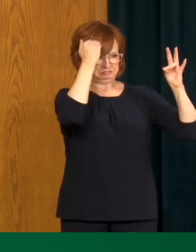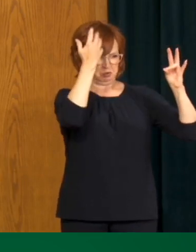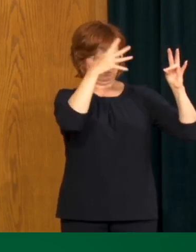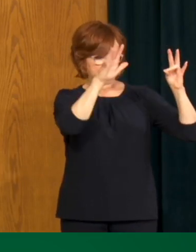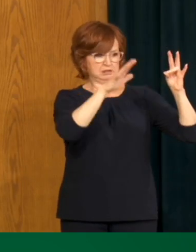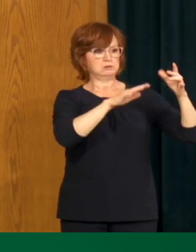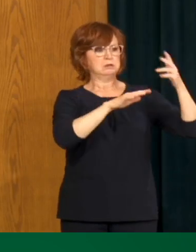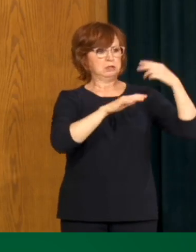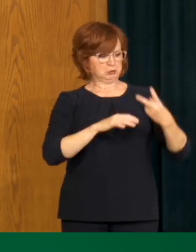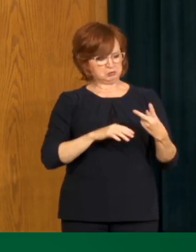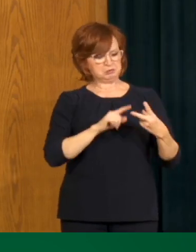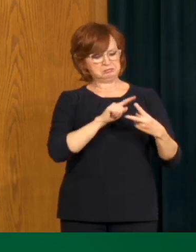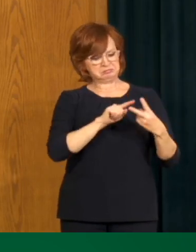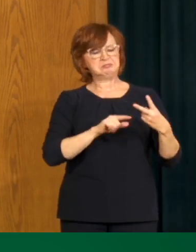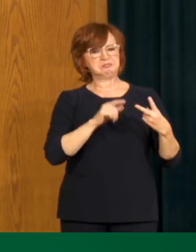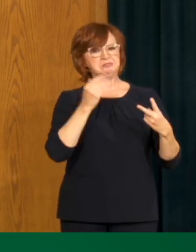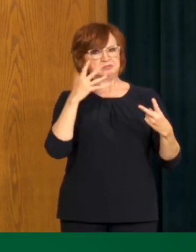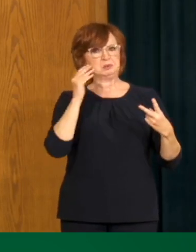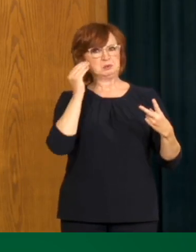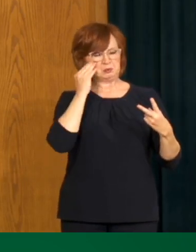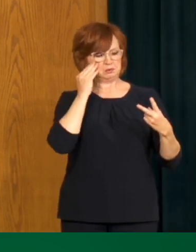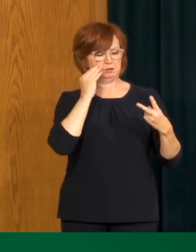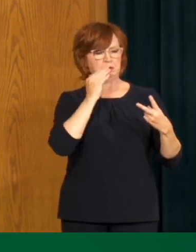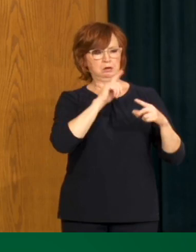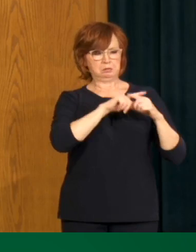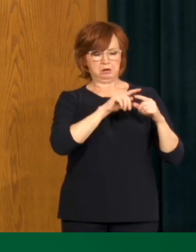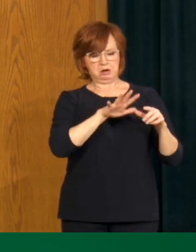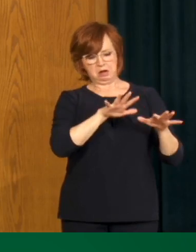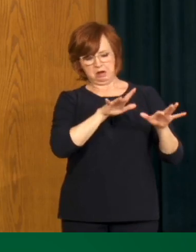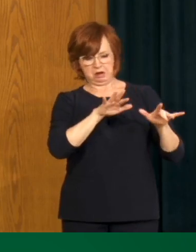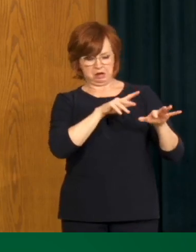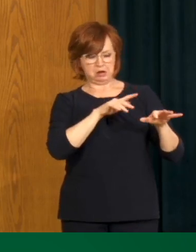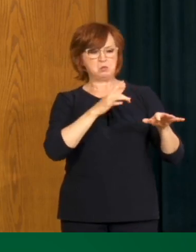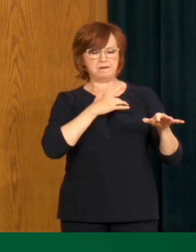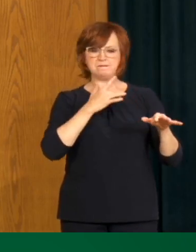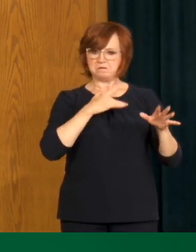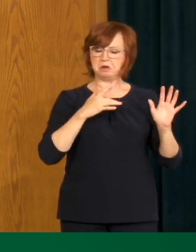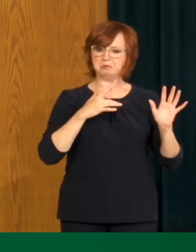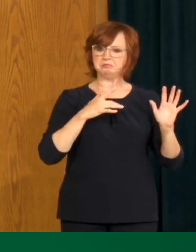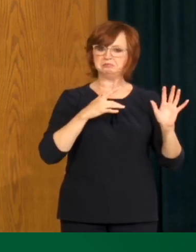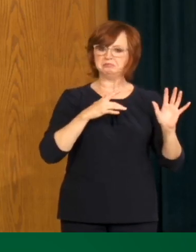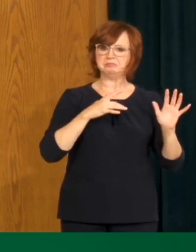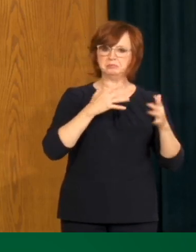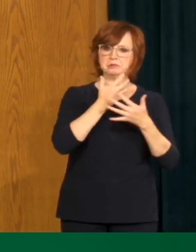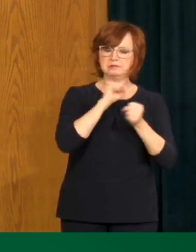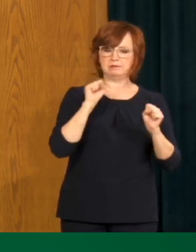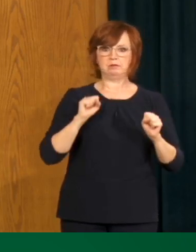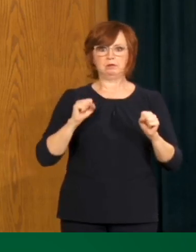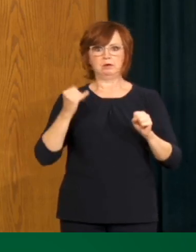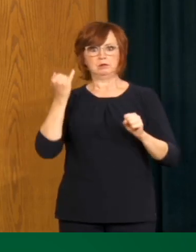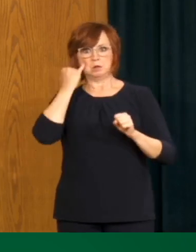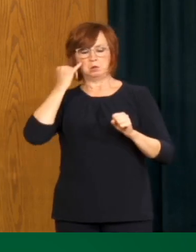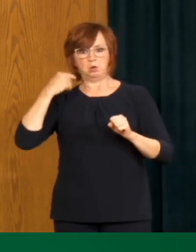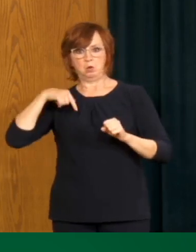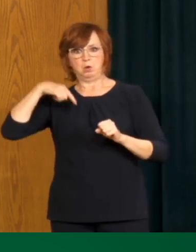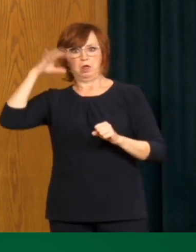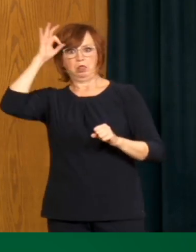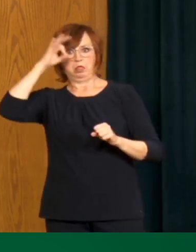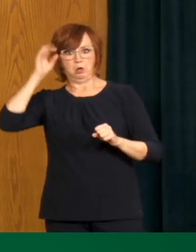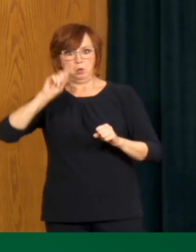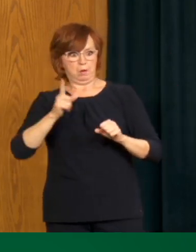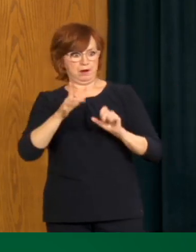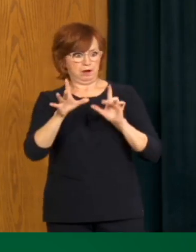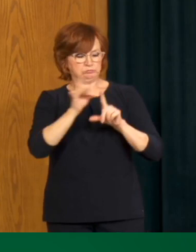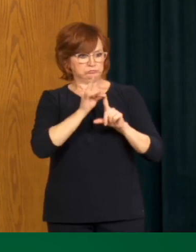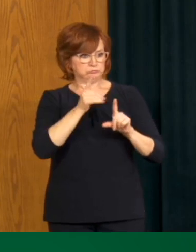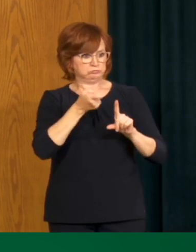investigations, if you can account for transmission, that gives you some reassurance. and then 3 further cases